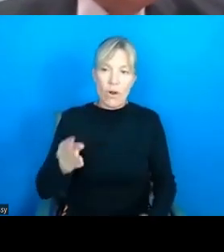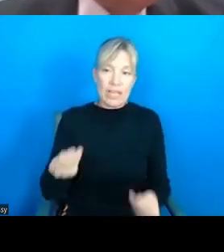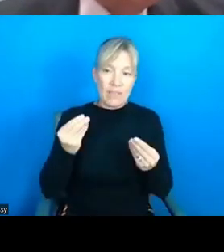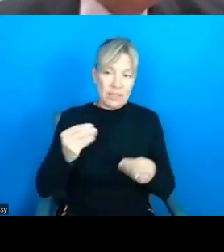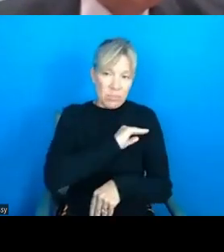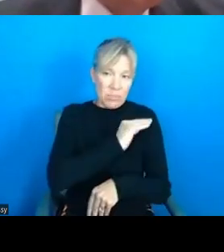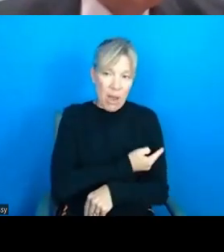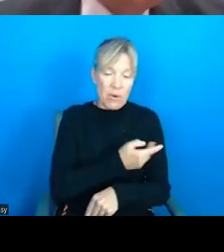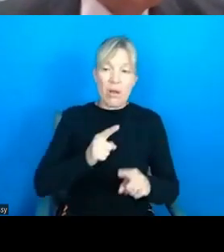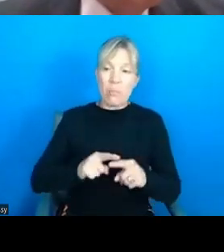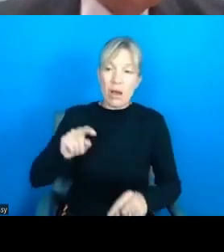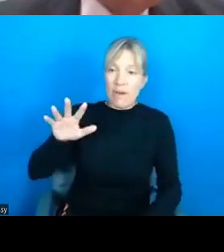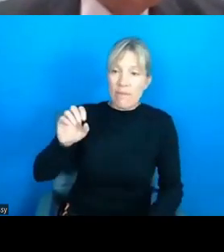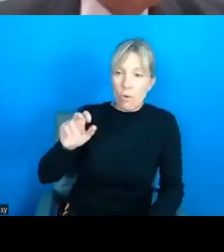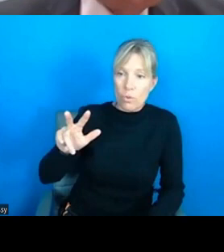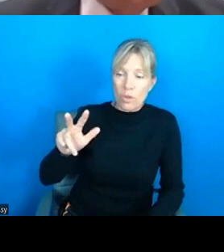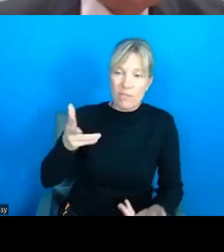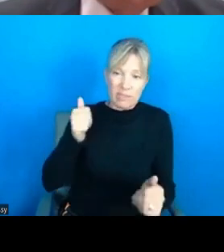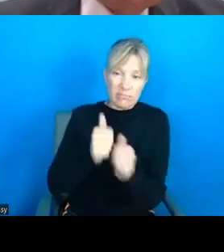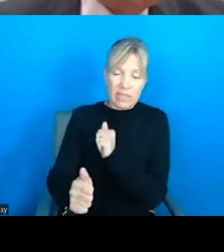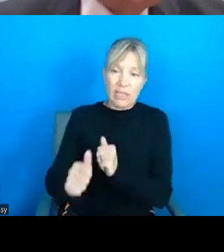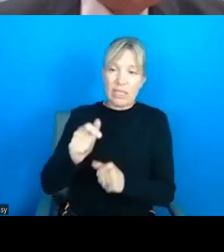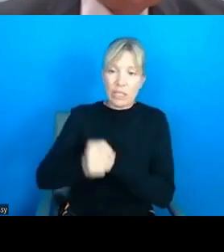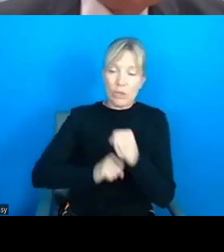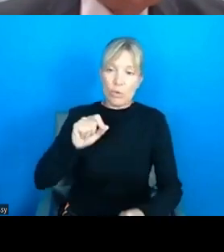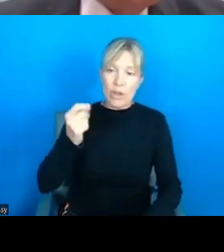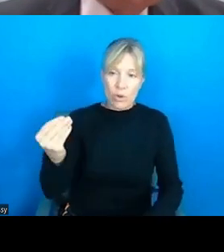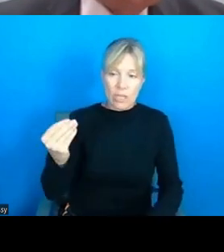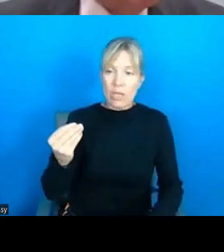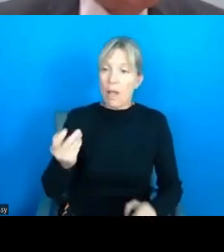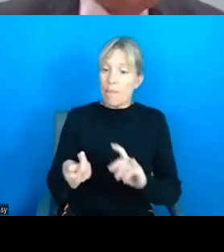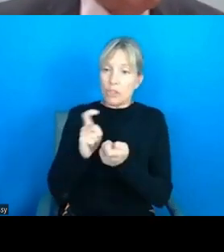when 503 was finally enacted in 2014,